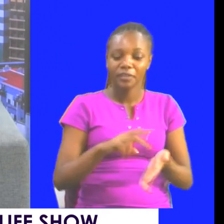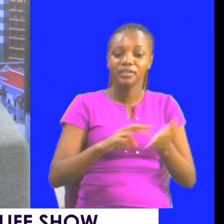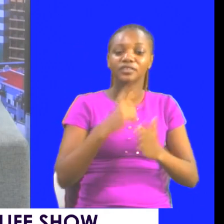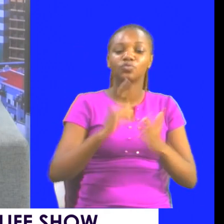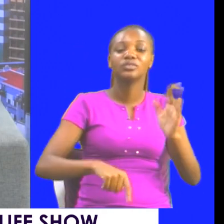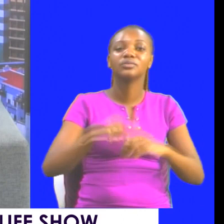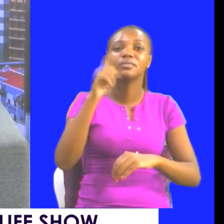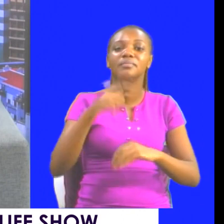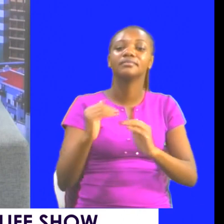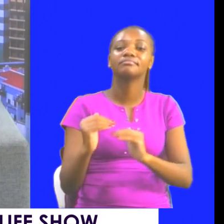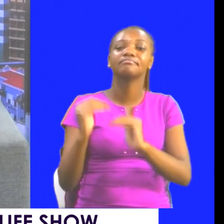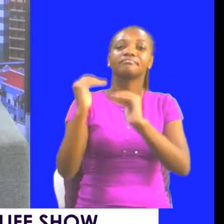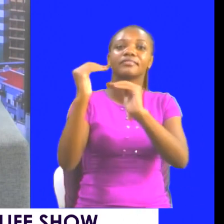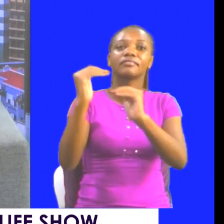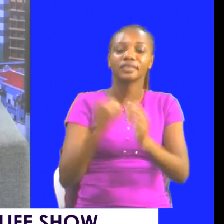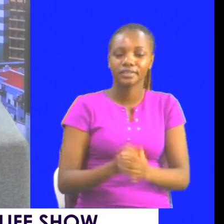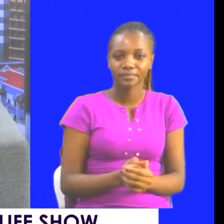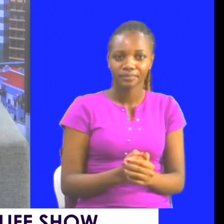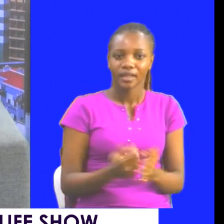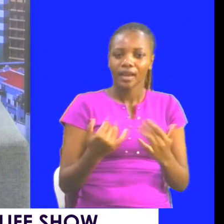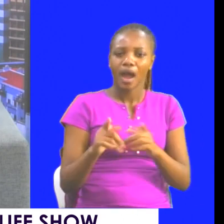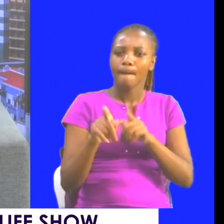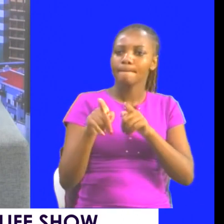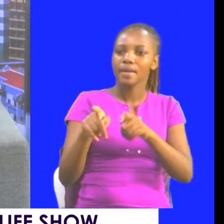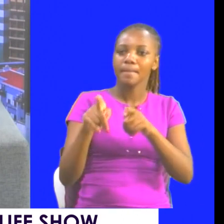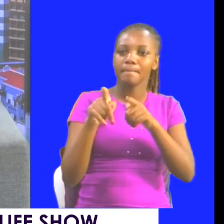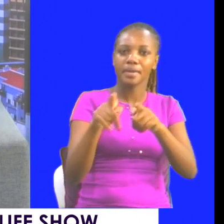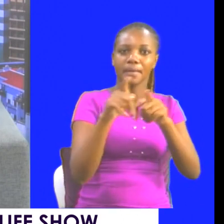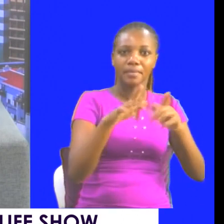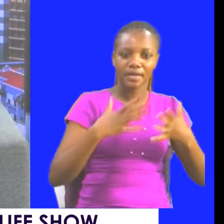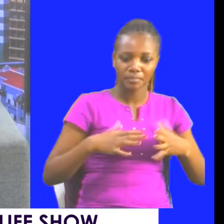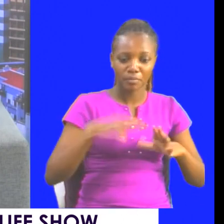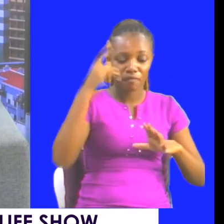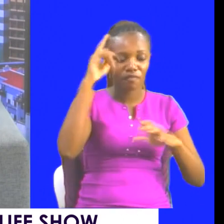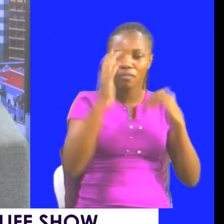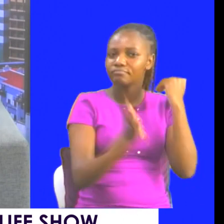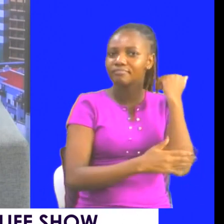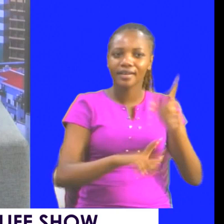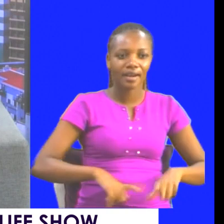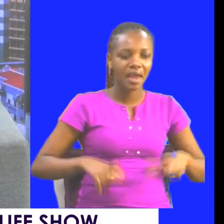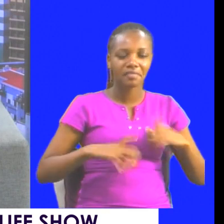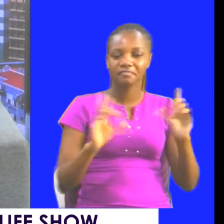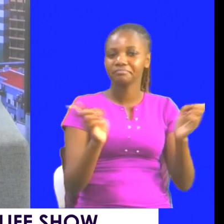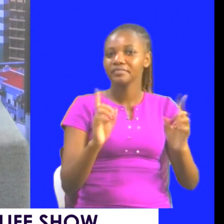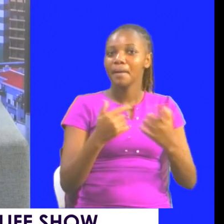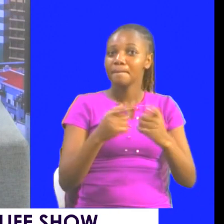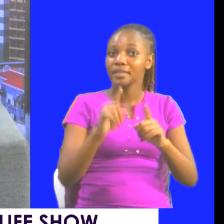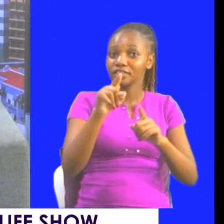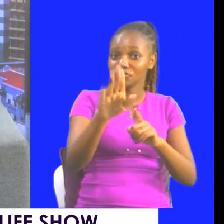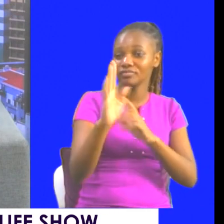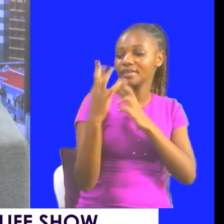livelihoods. It is not time for you to blame anybody for indecent livelihoods. It is for you to